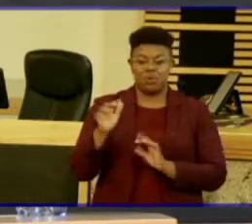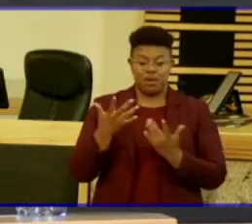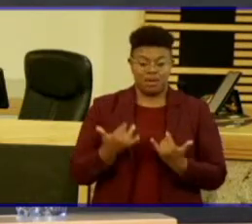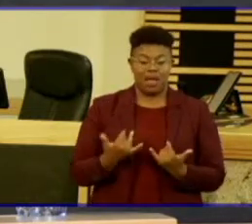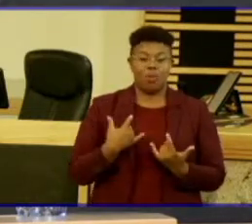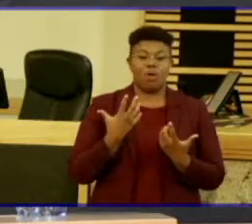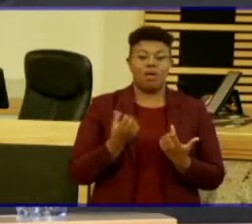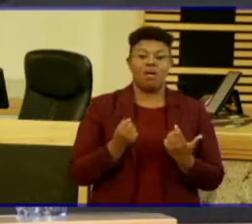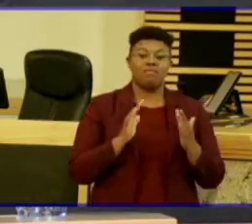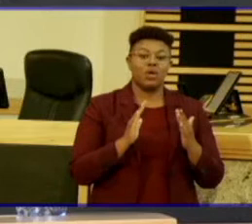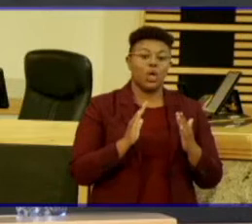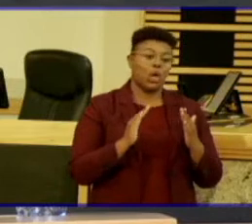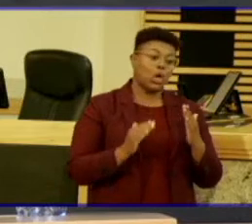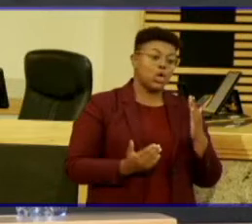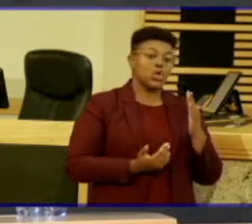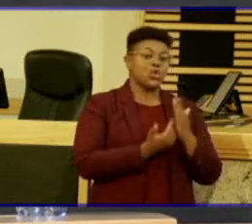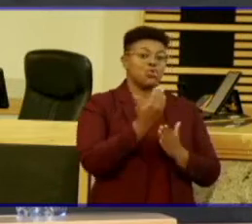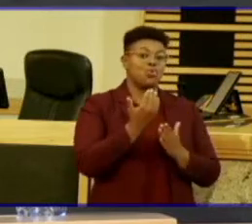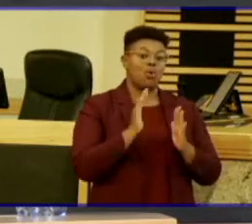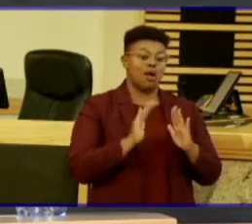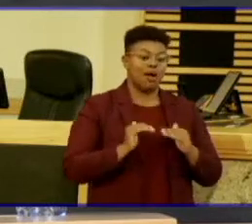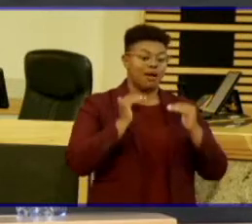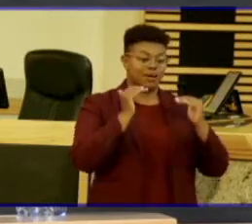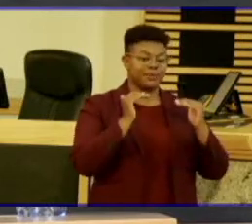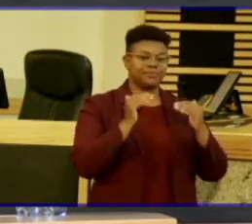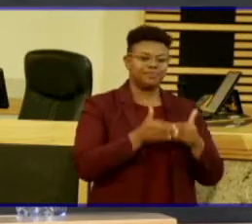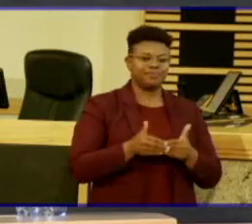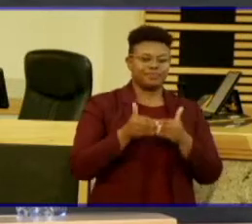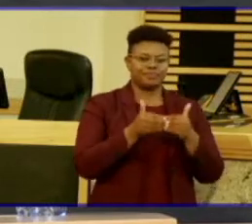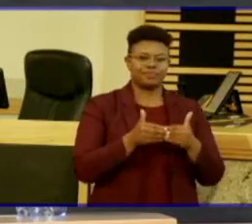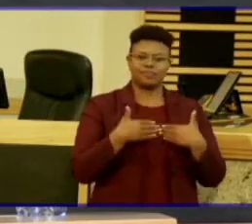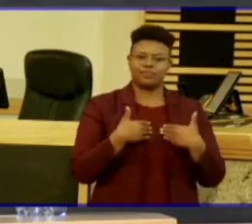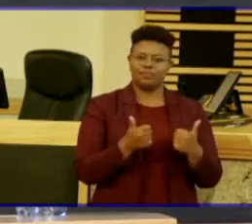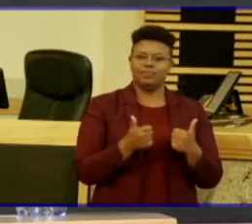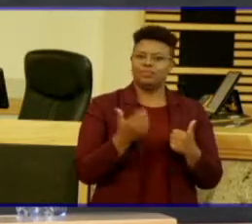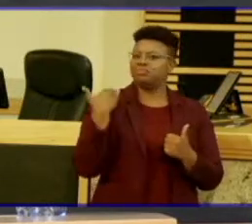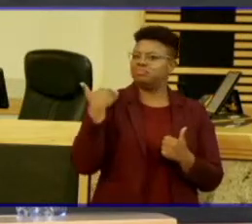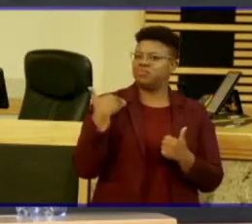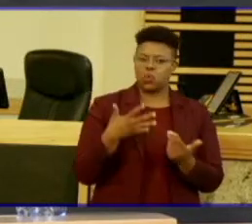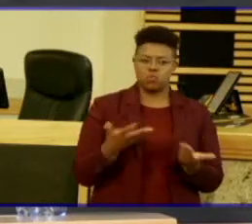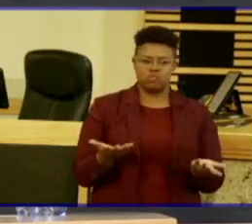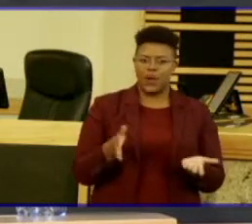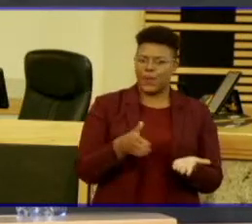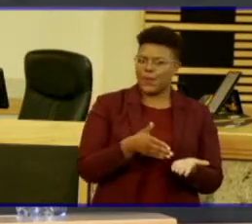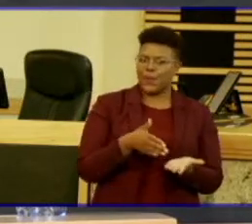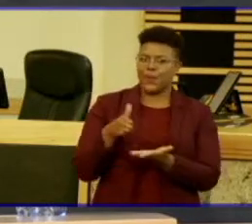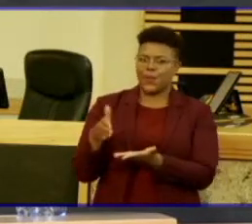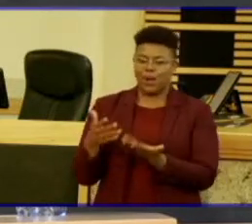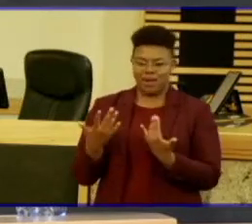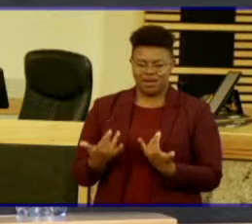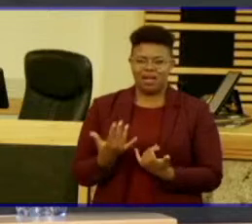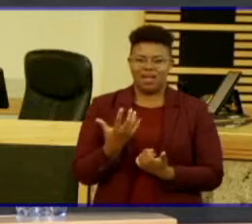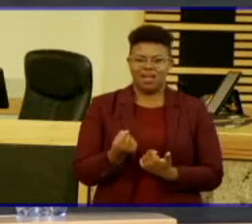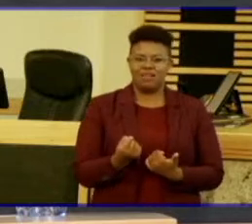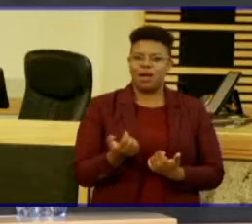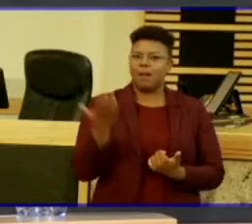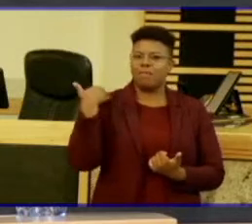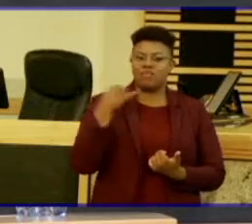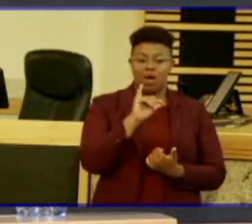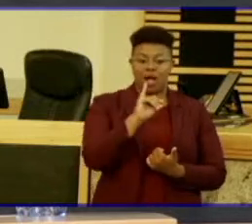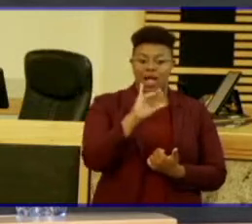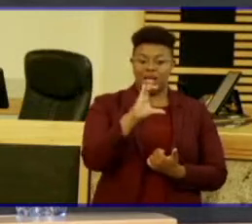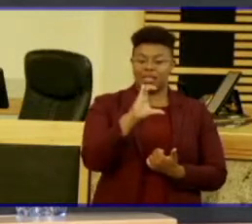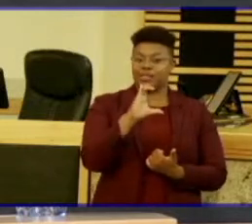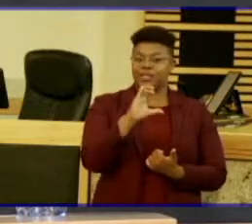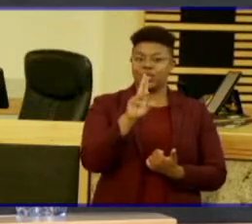care units in the health facility and areas that did not have them before. Ubungena yo ICU high care